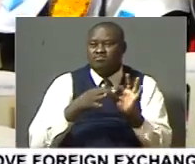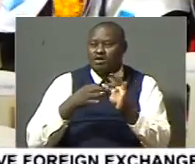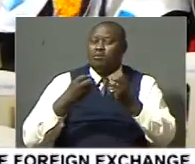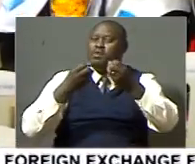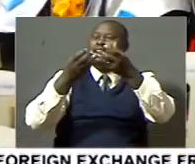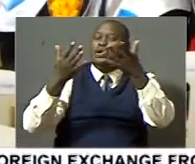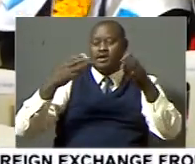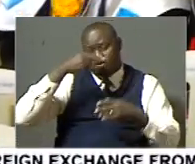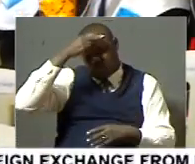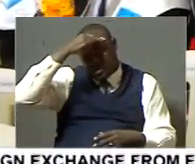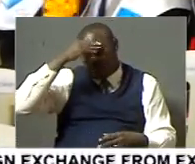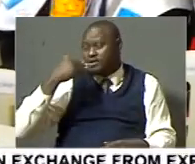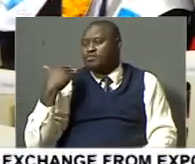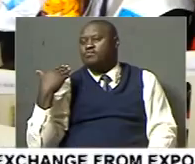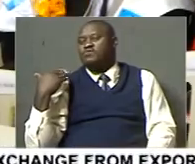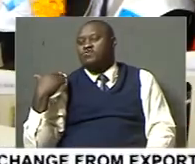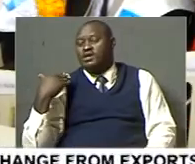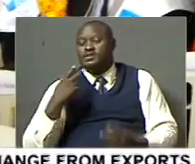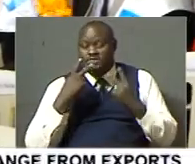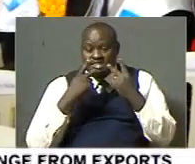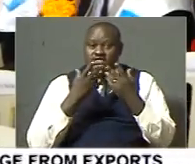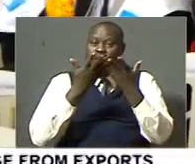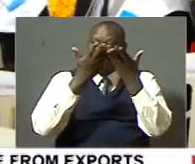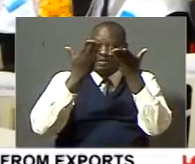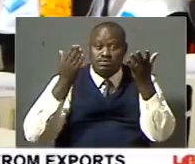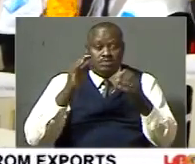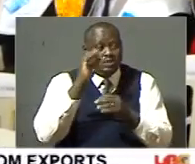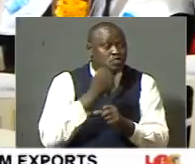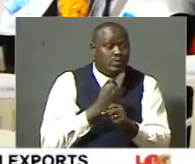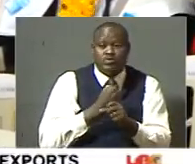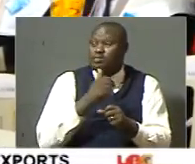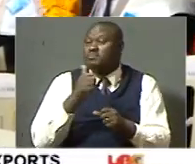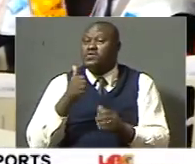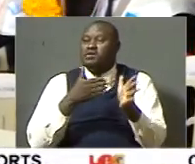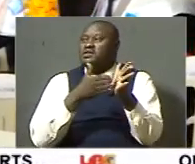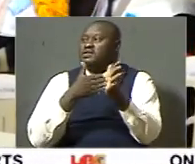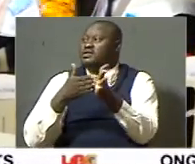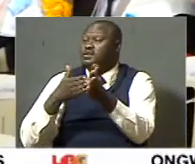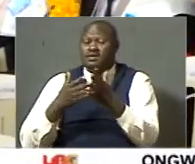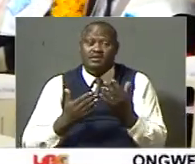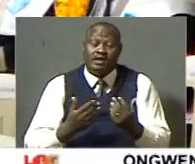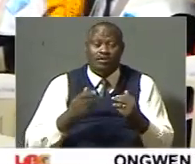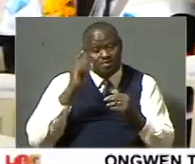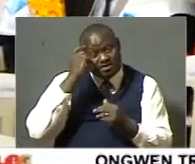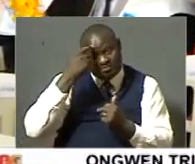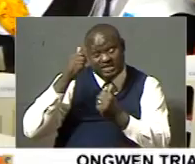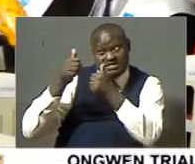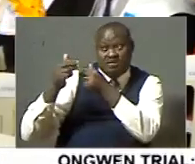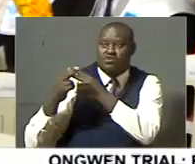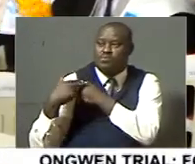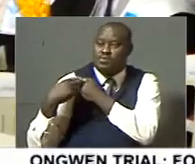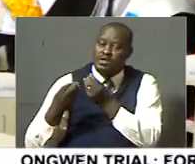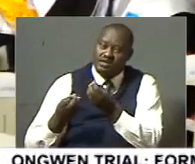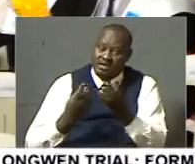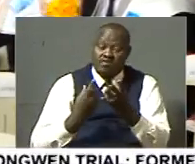who graduated previously, who are still on the streets looking for jobs. The task is now upon the government to create an